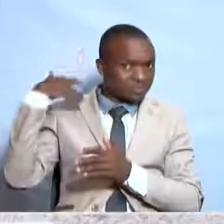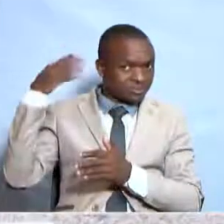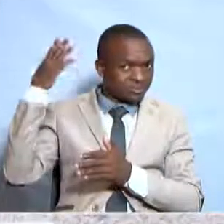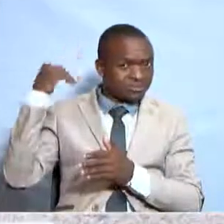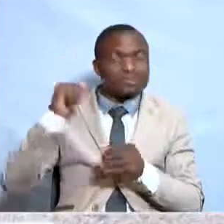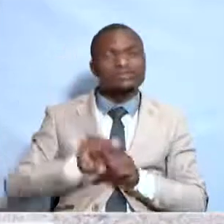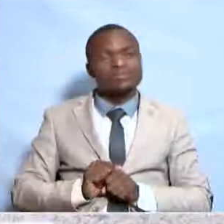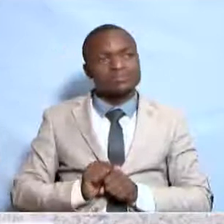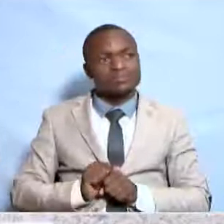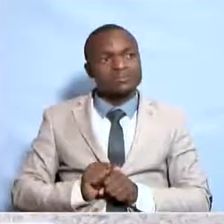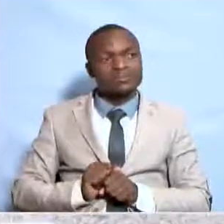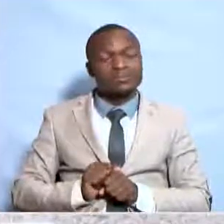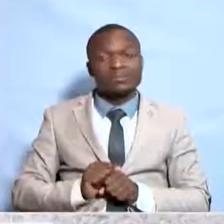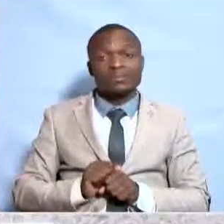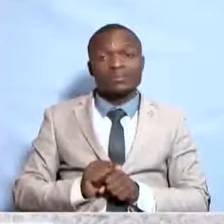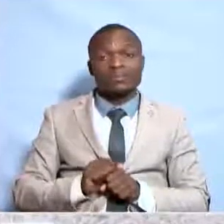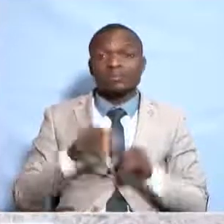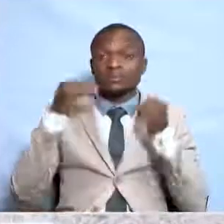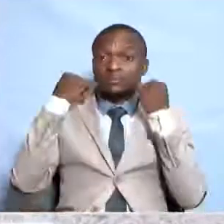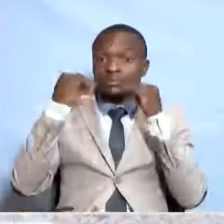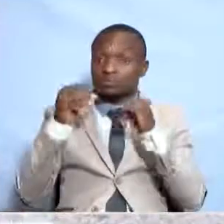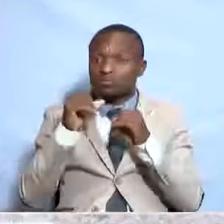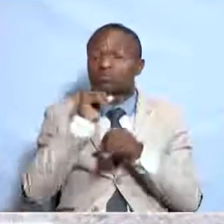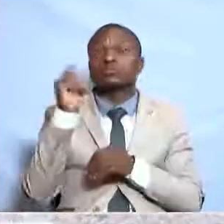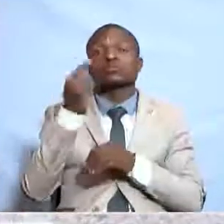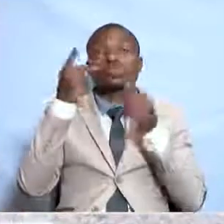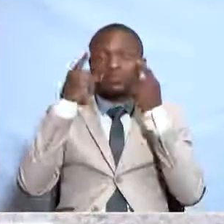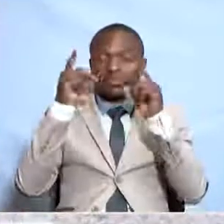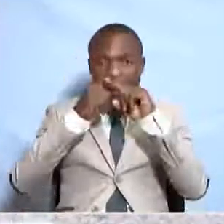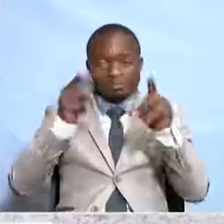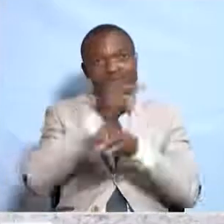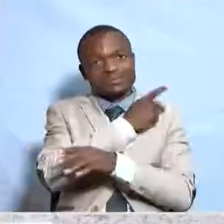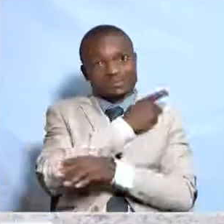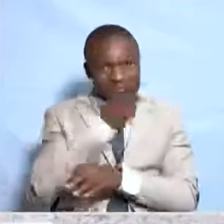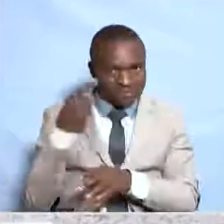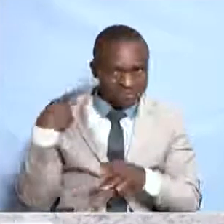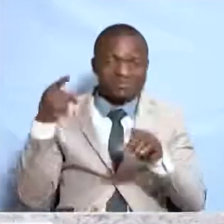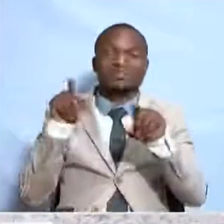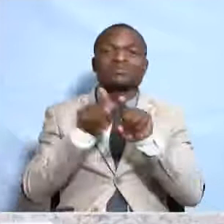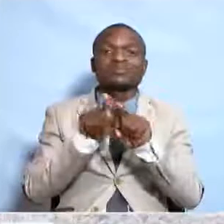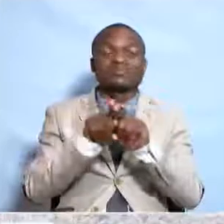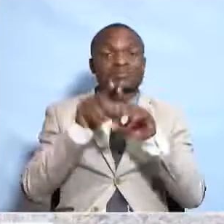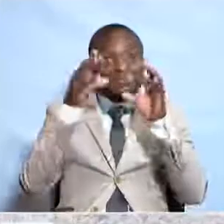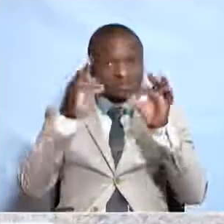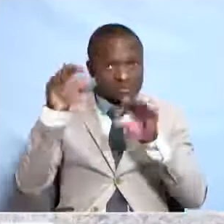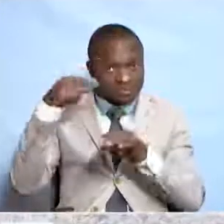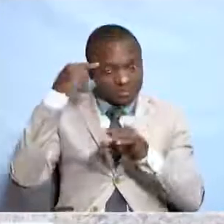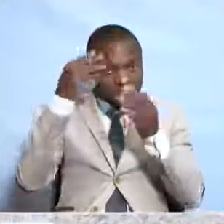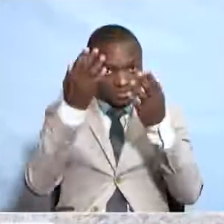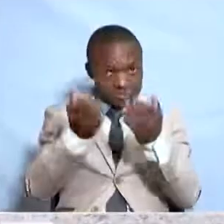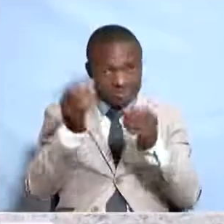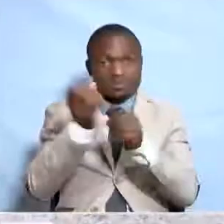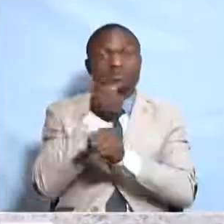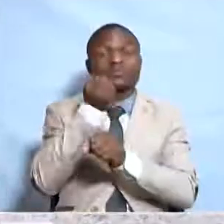Speaker, in order to inform not only the public, but also the House, that if government wants to